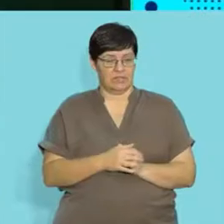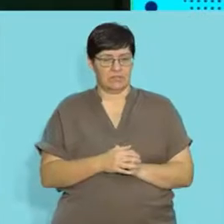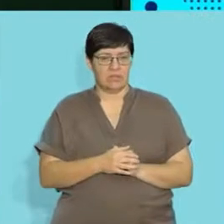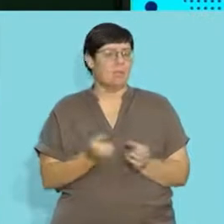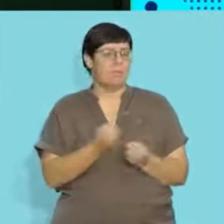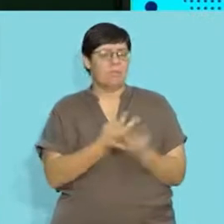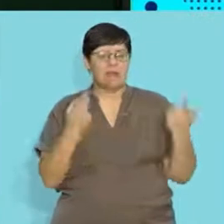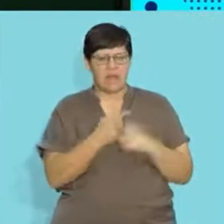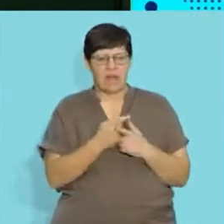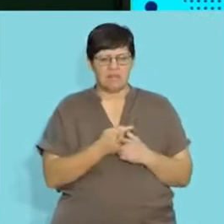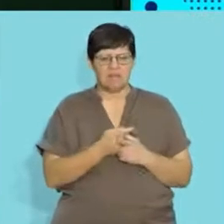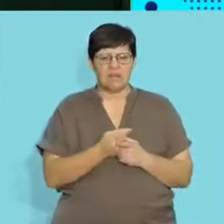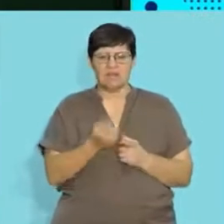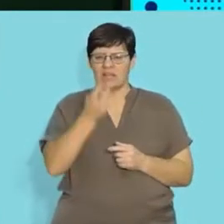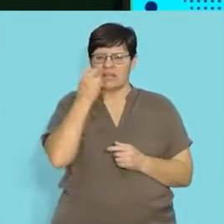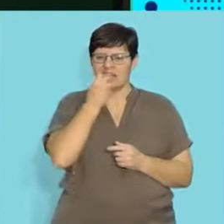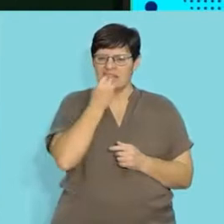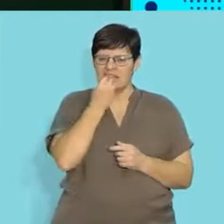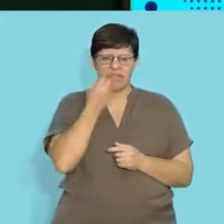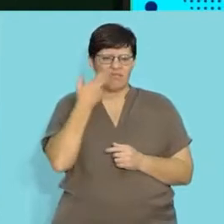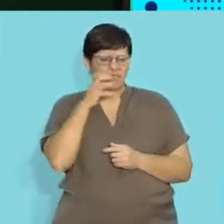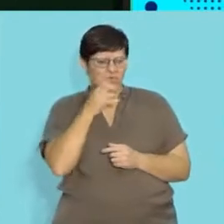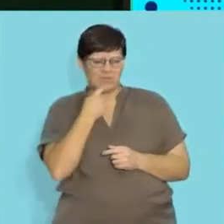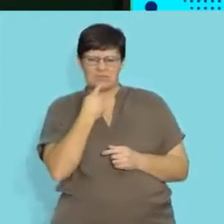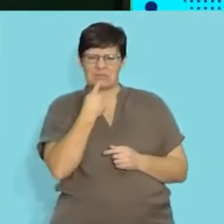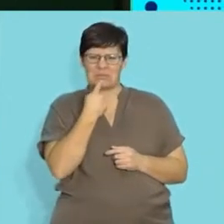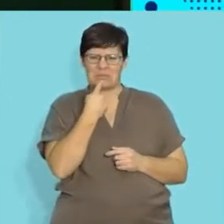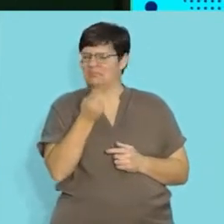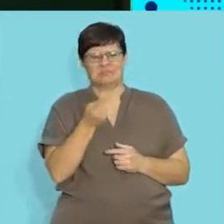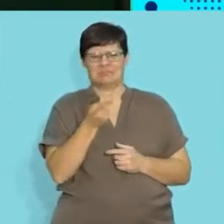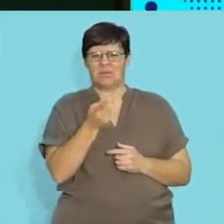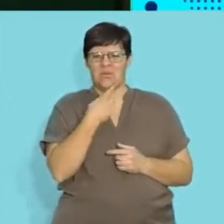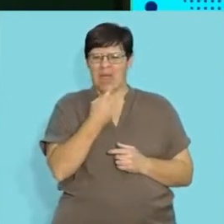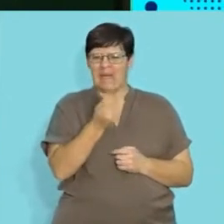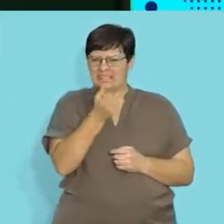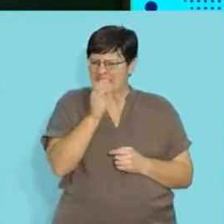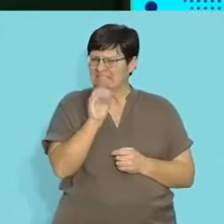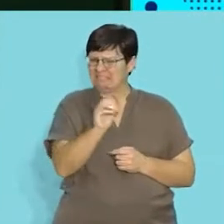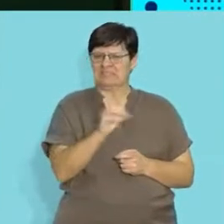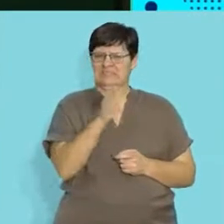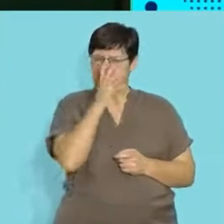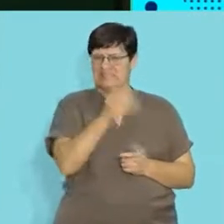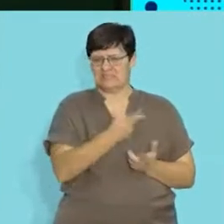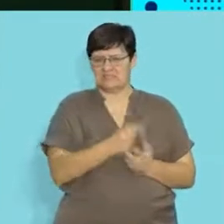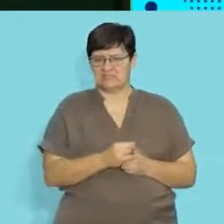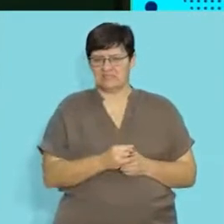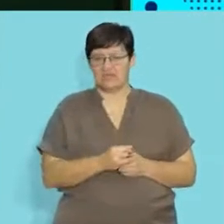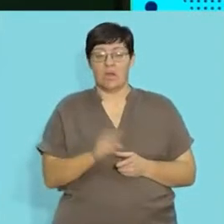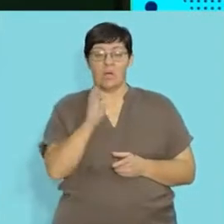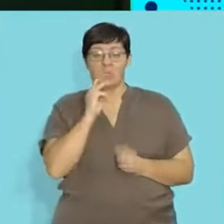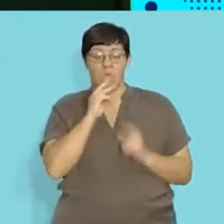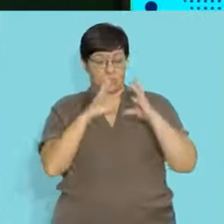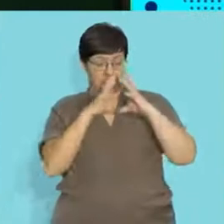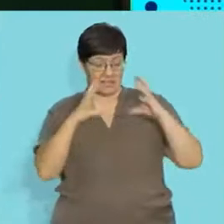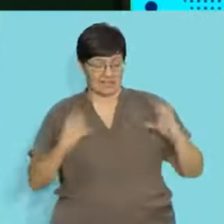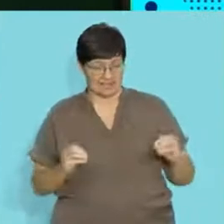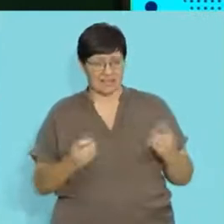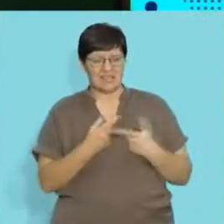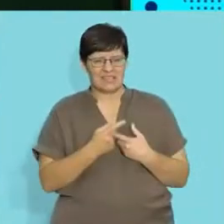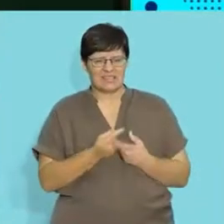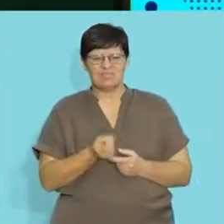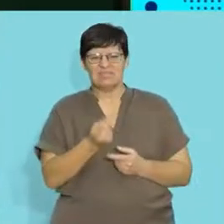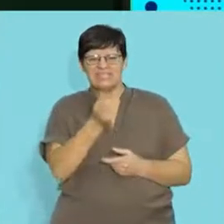where the inconvenience of having a seed in your mouth actually puts you off that fruit? I notice that when you eat watermelons, often those large seeds